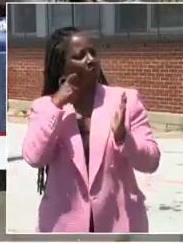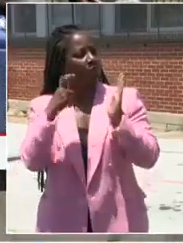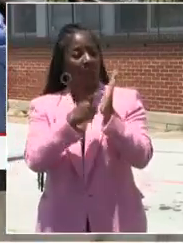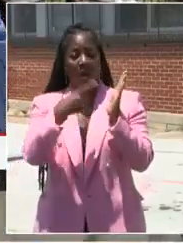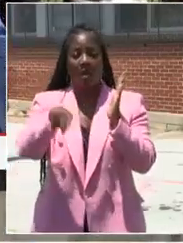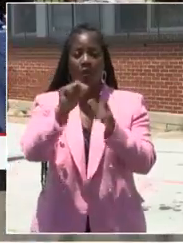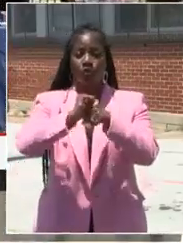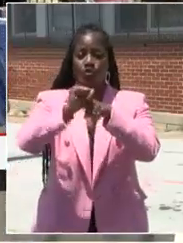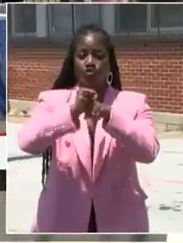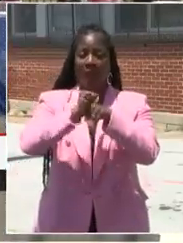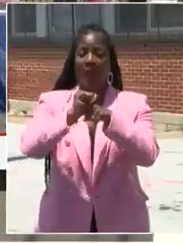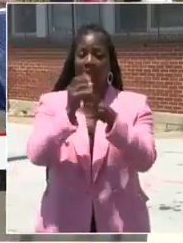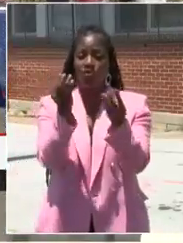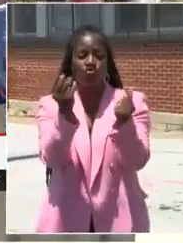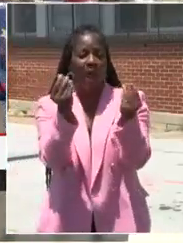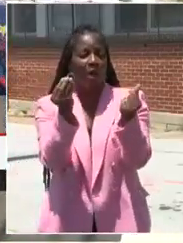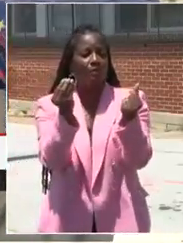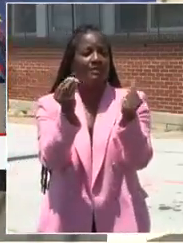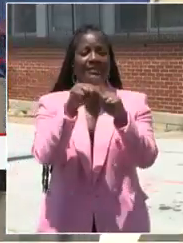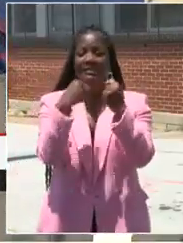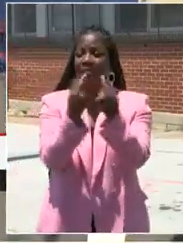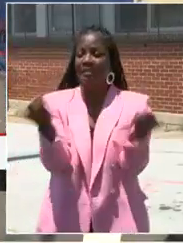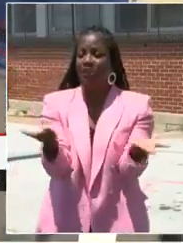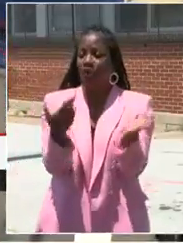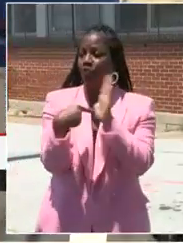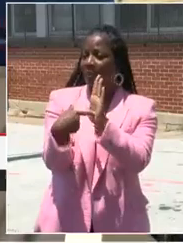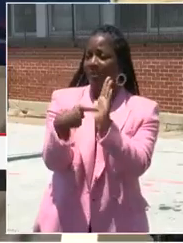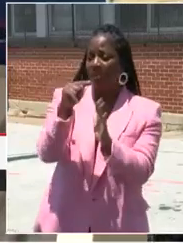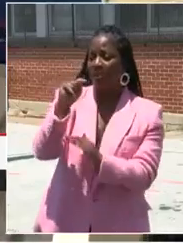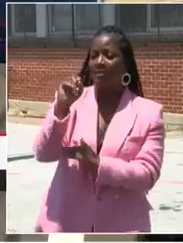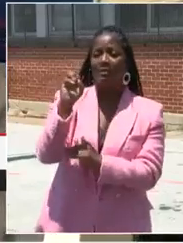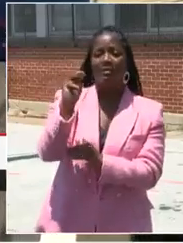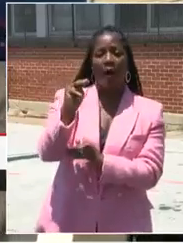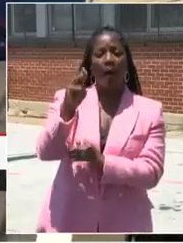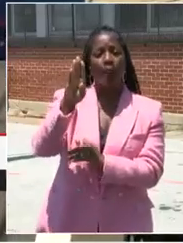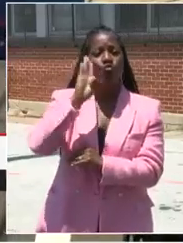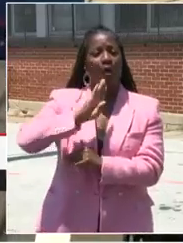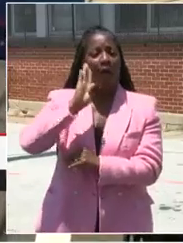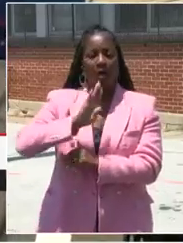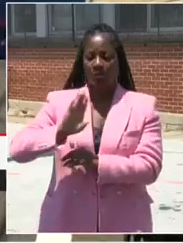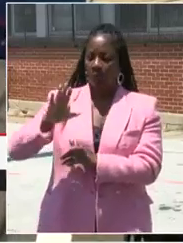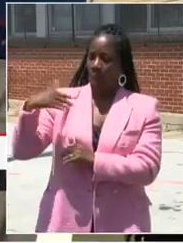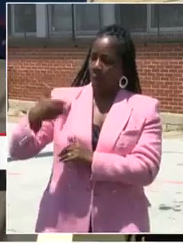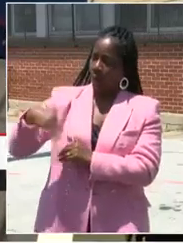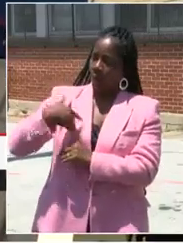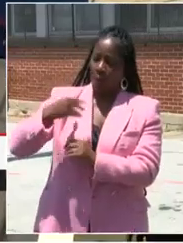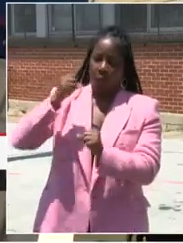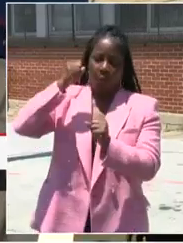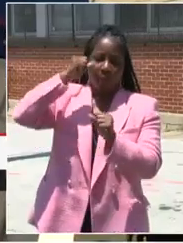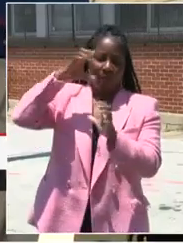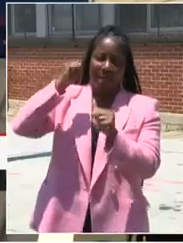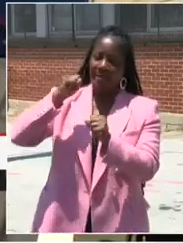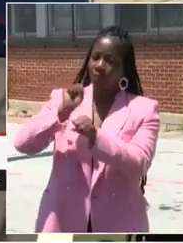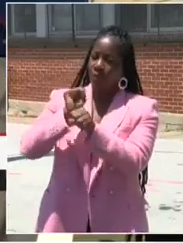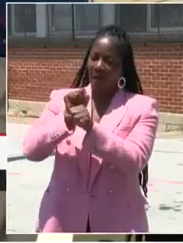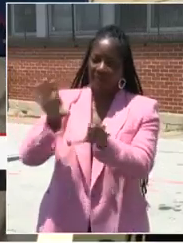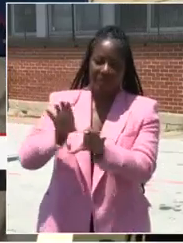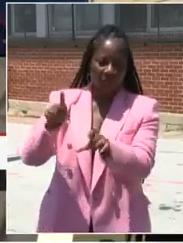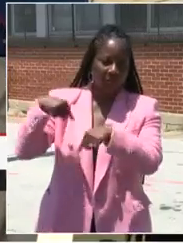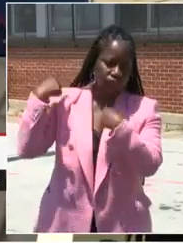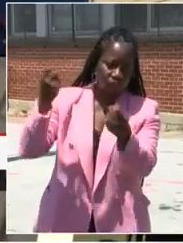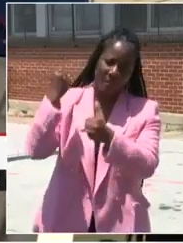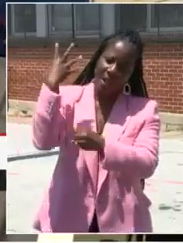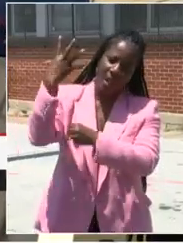Training Grounds team is here representing Tom Brown and the wonderful work that his team and Tom have been doing in the city for